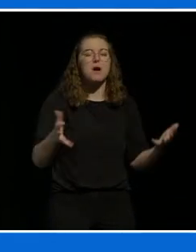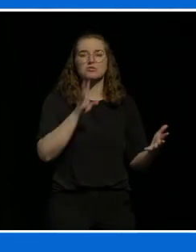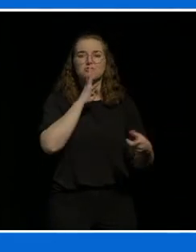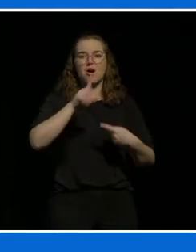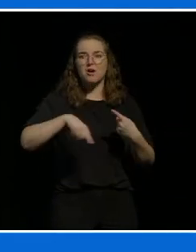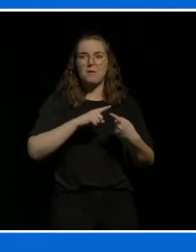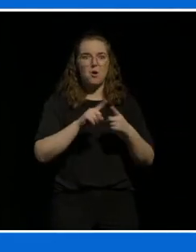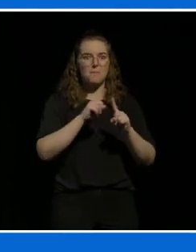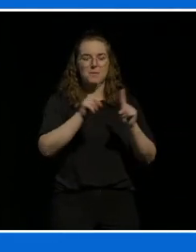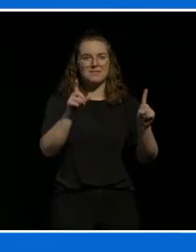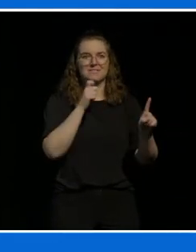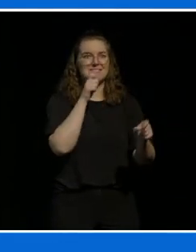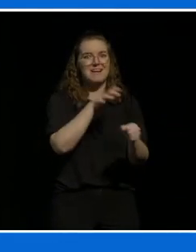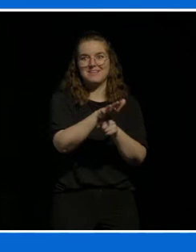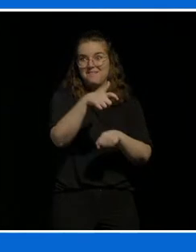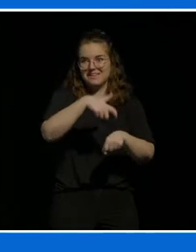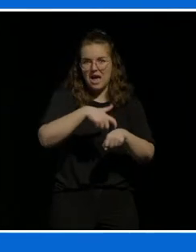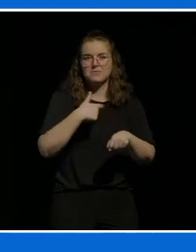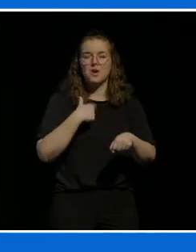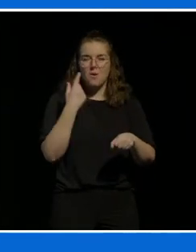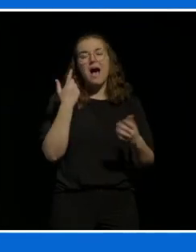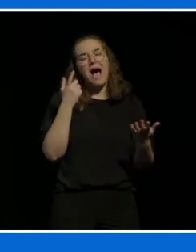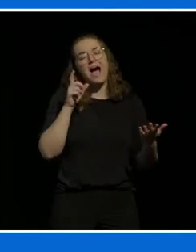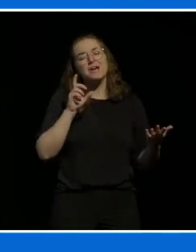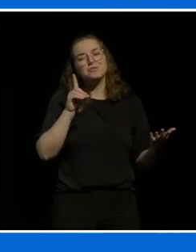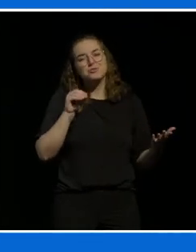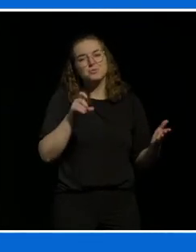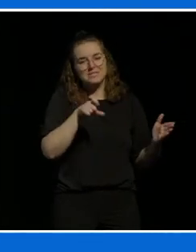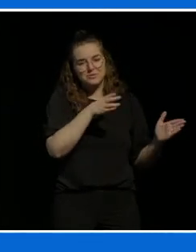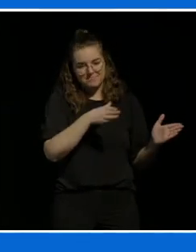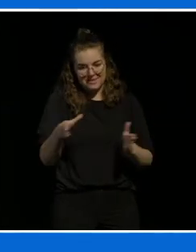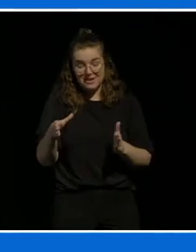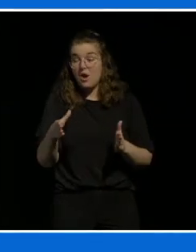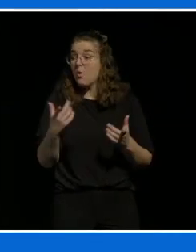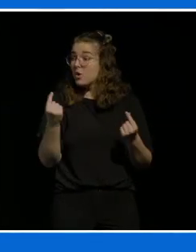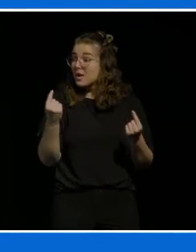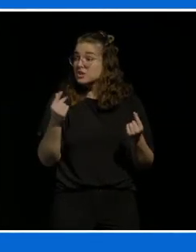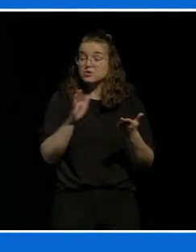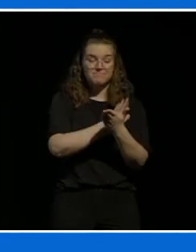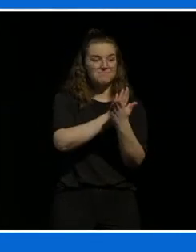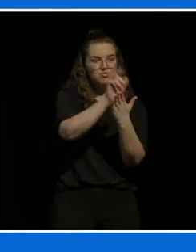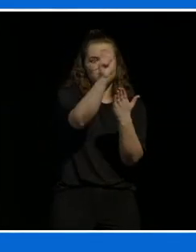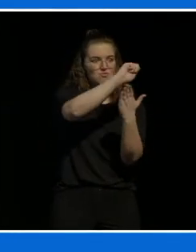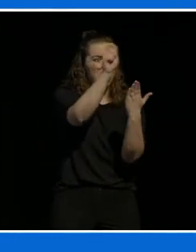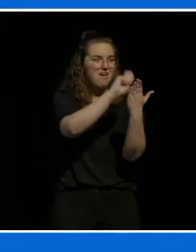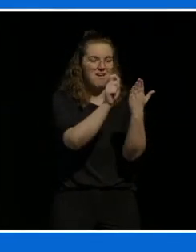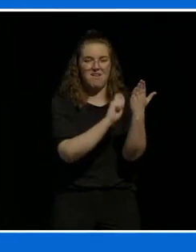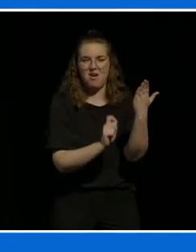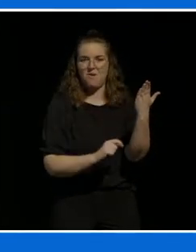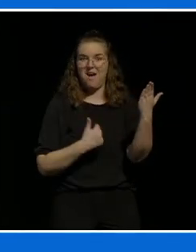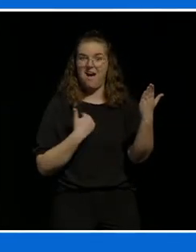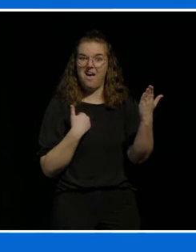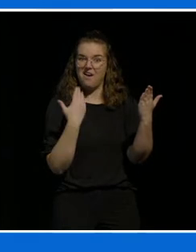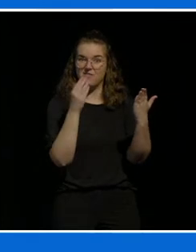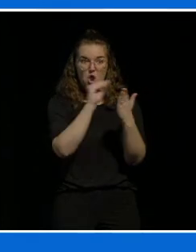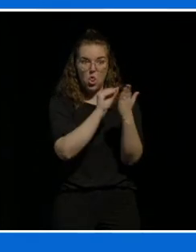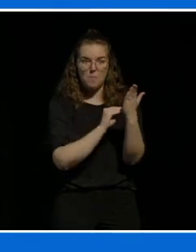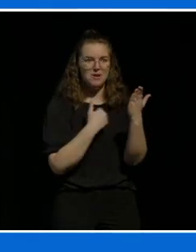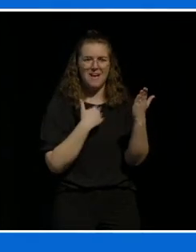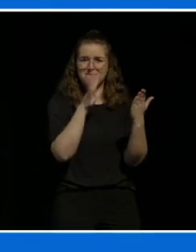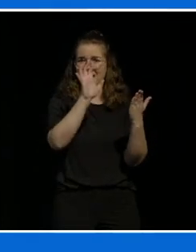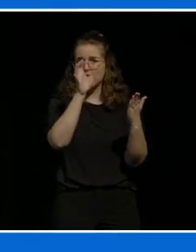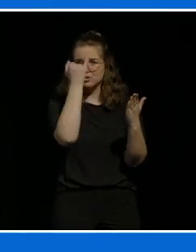it's a lot about, like, how do I plan it out. But the first thing I do, write down every single idea. I have a OneNote notebook with probably like 500 ideas in there right